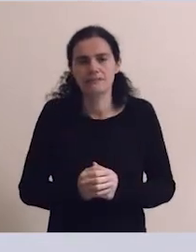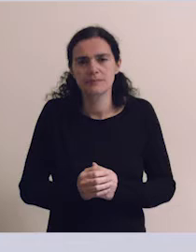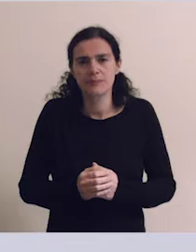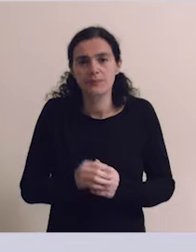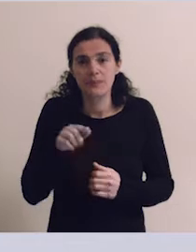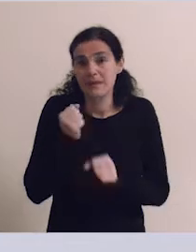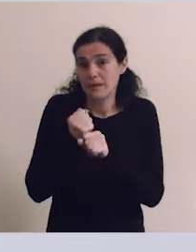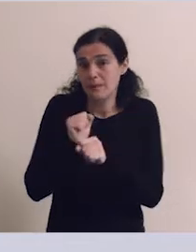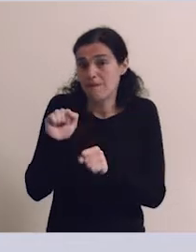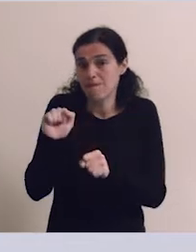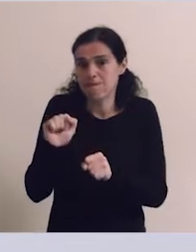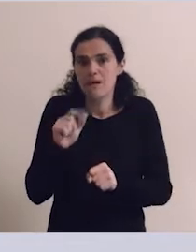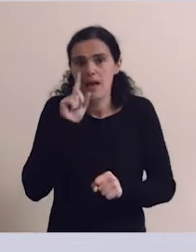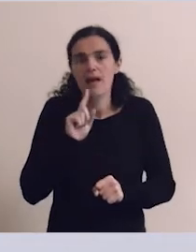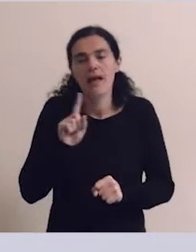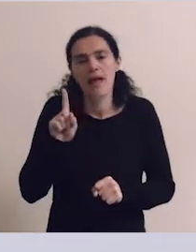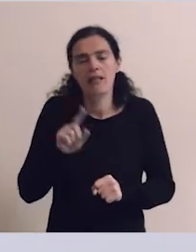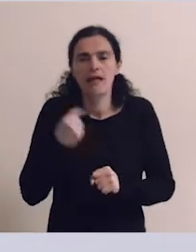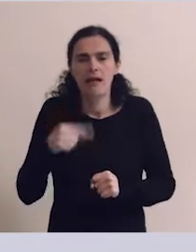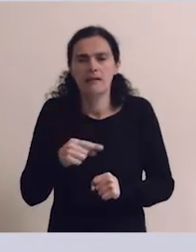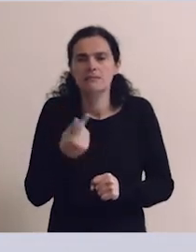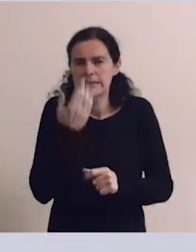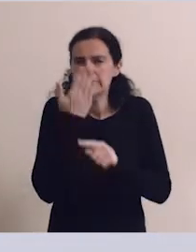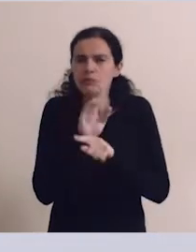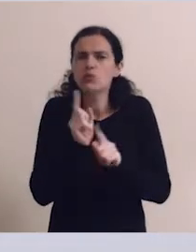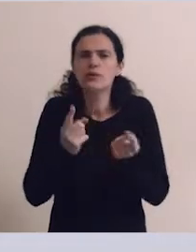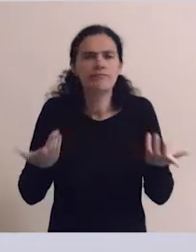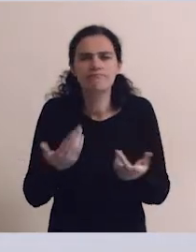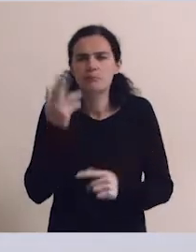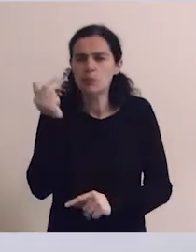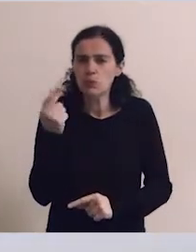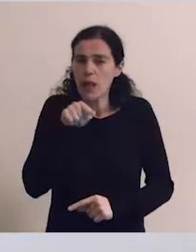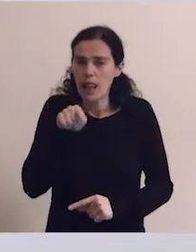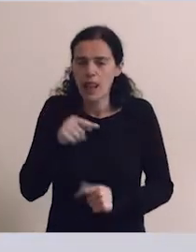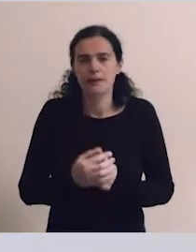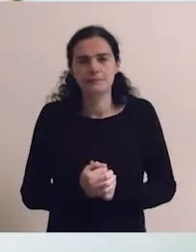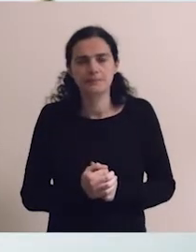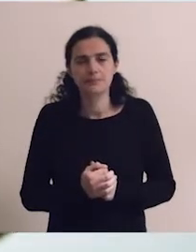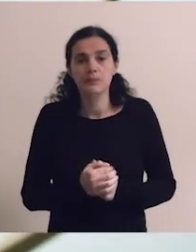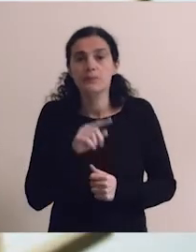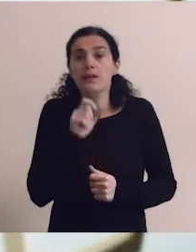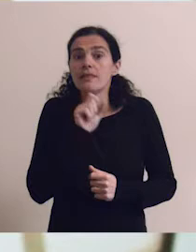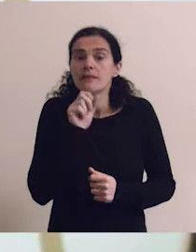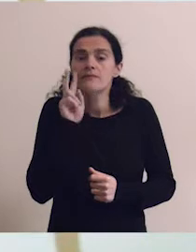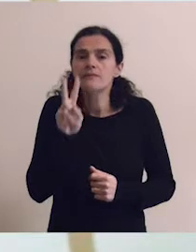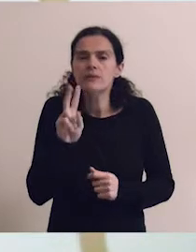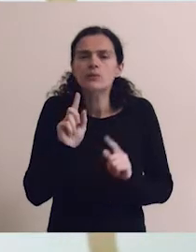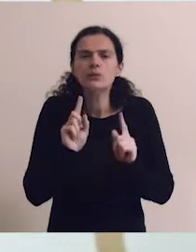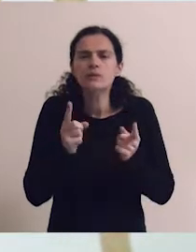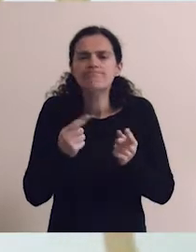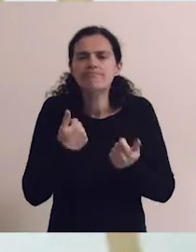in Quaytman's work. One of the great examples of that is, I think, the painting we have here, where you